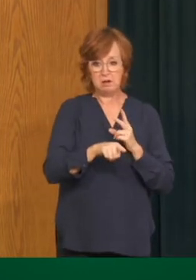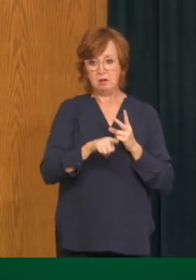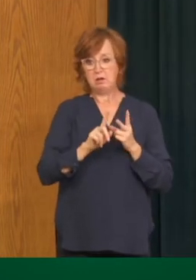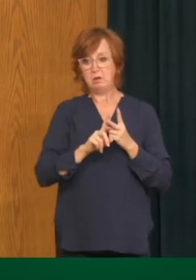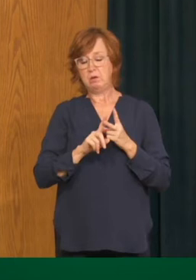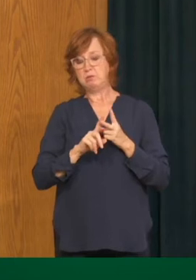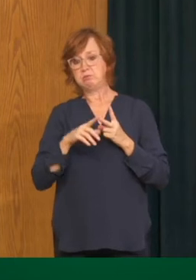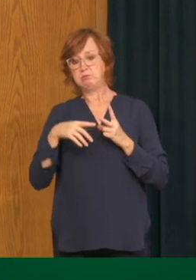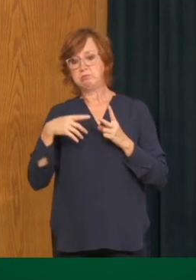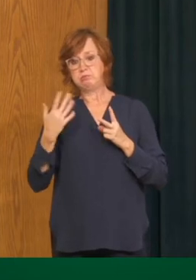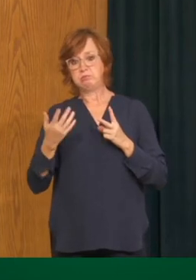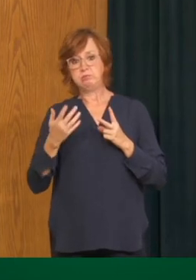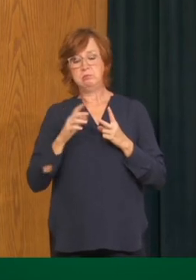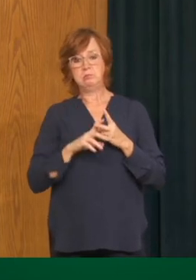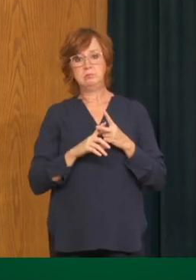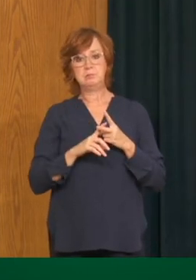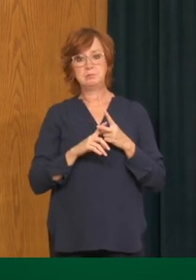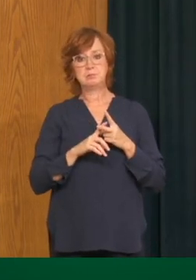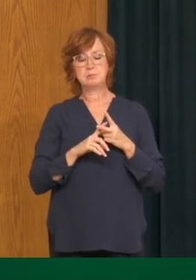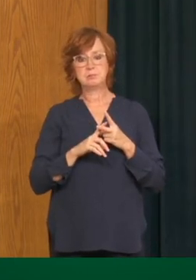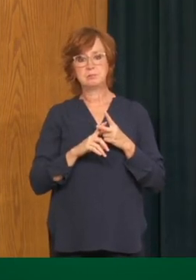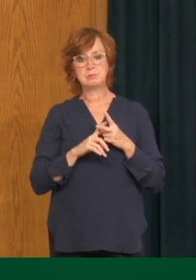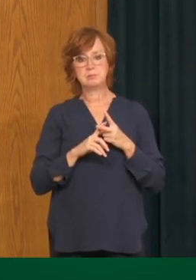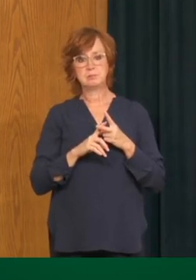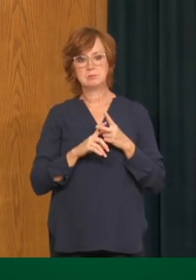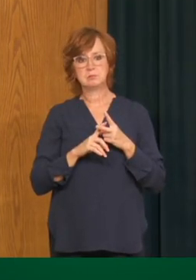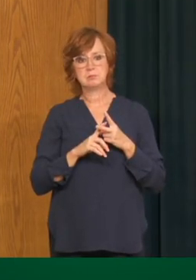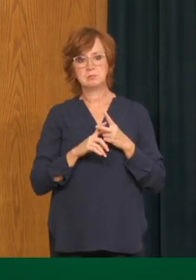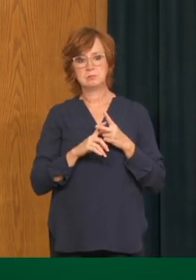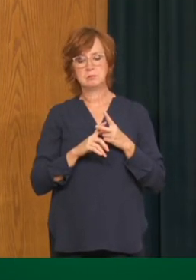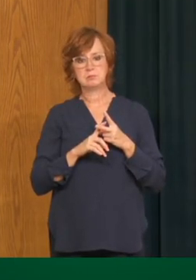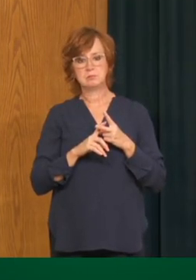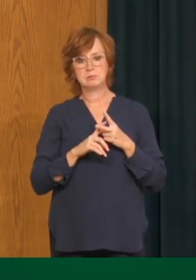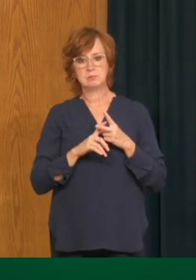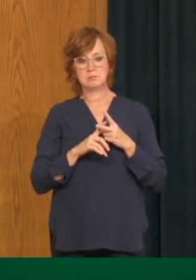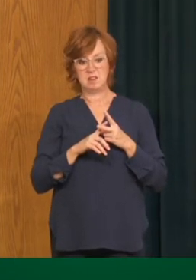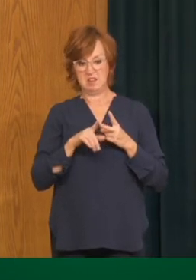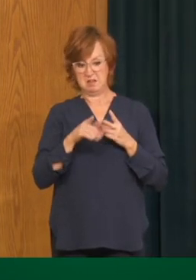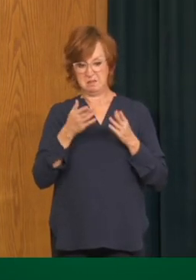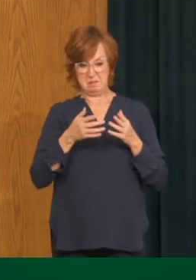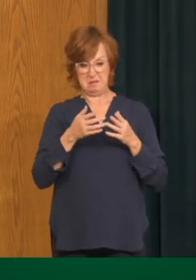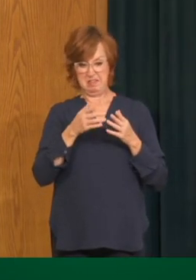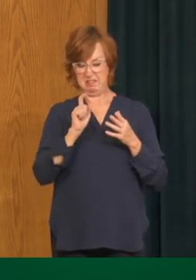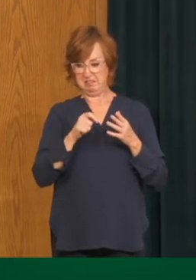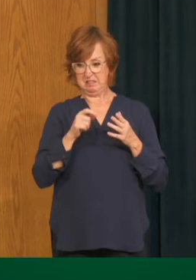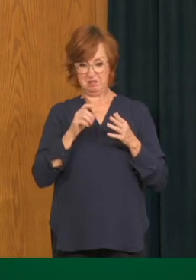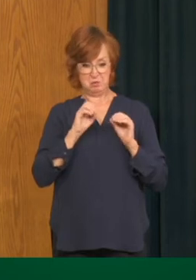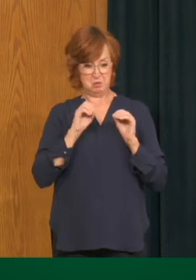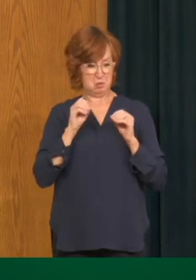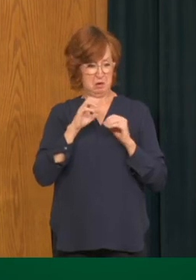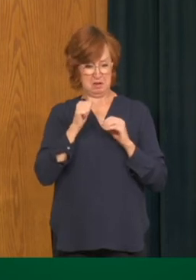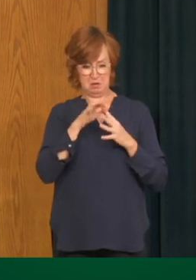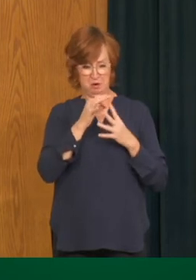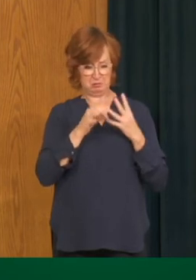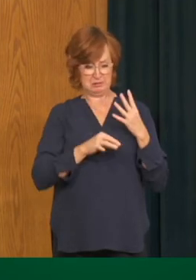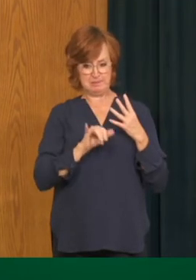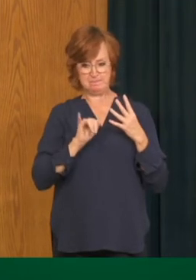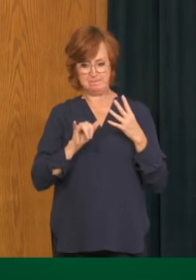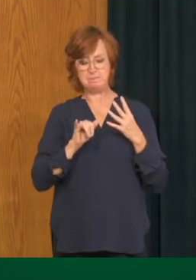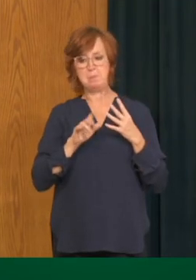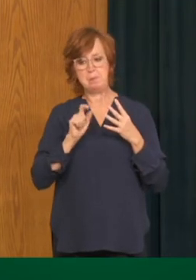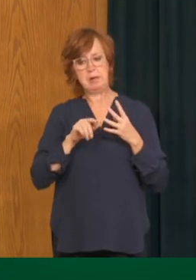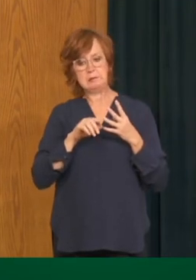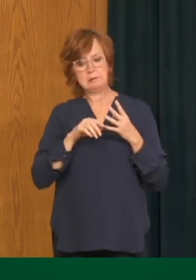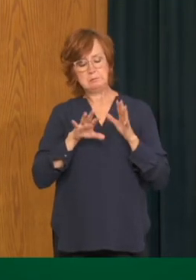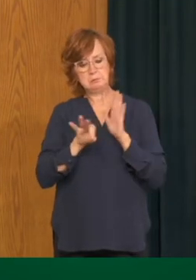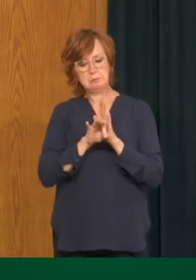it's the ability in some areas, in some specific areas, to move to a level 3 operating protocol.